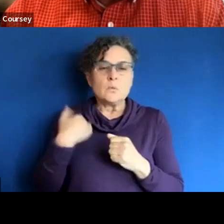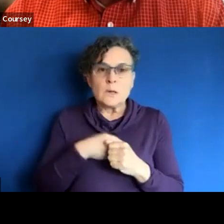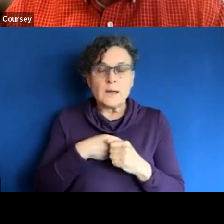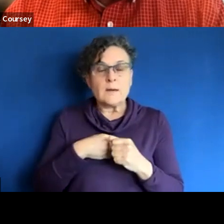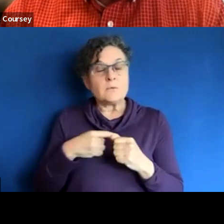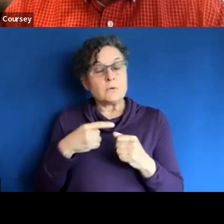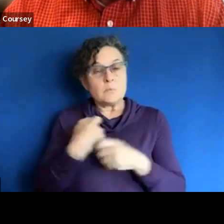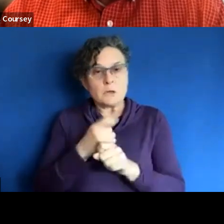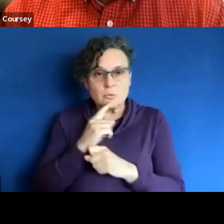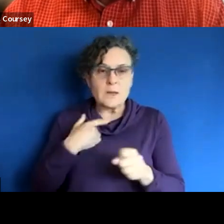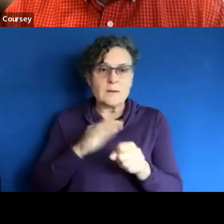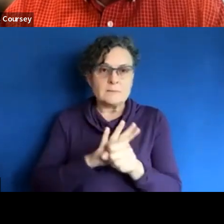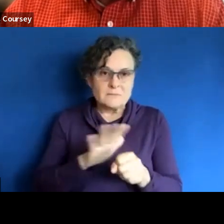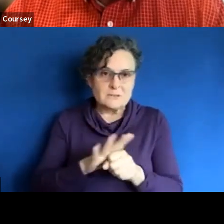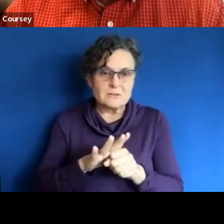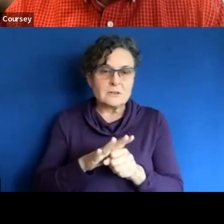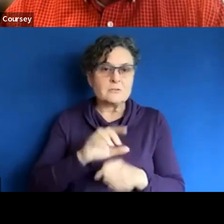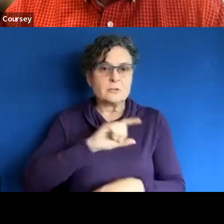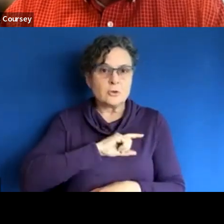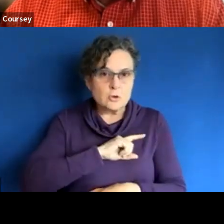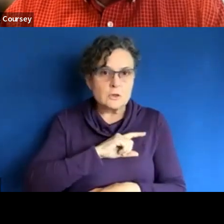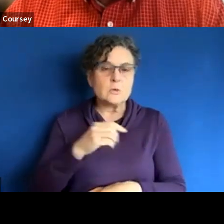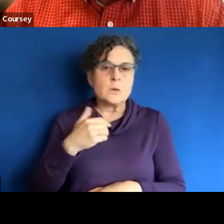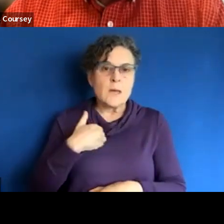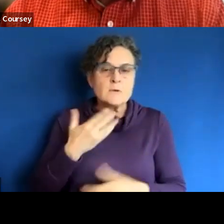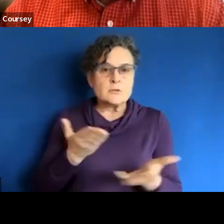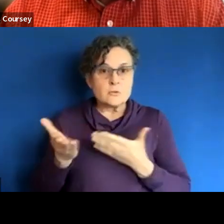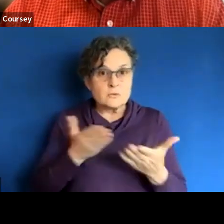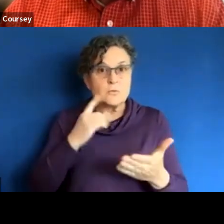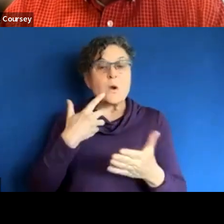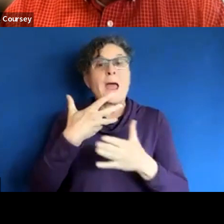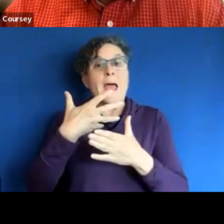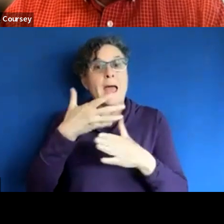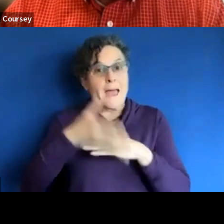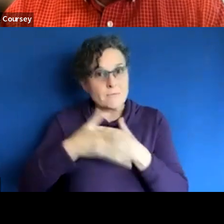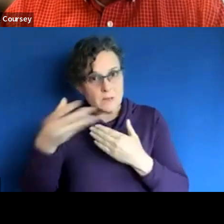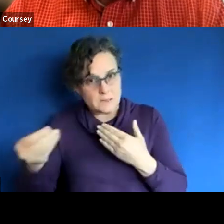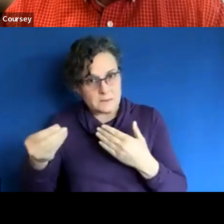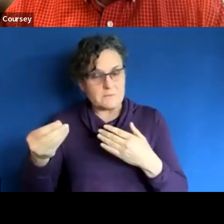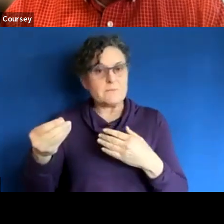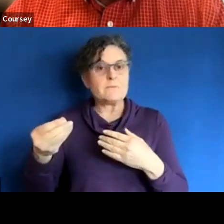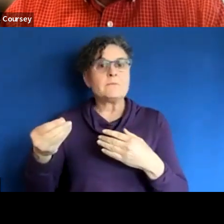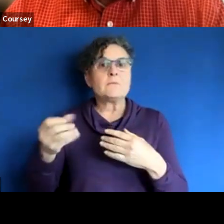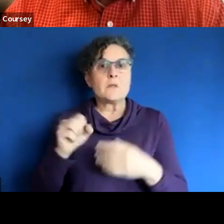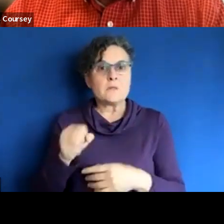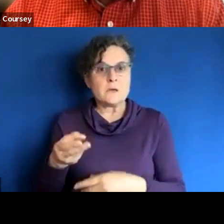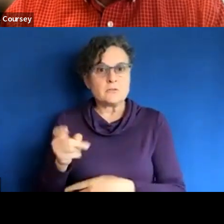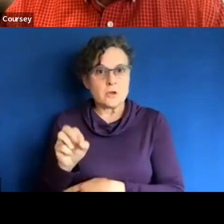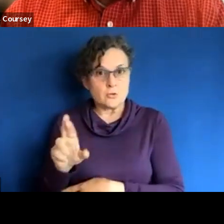all these other issues, on wraparound services, health and human services. And it's